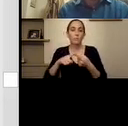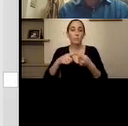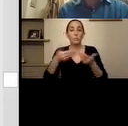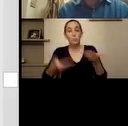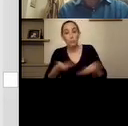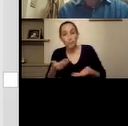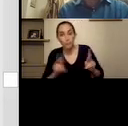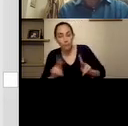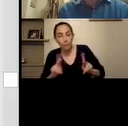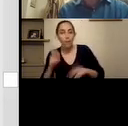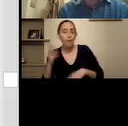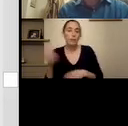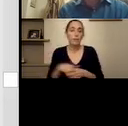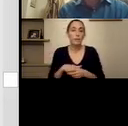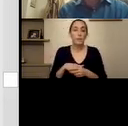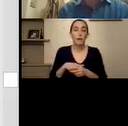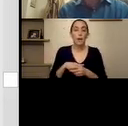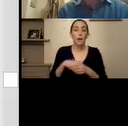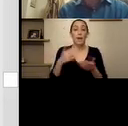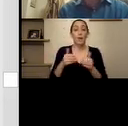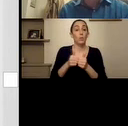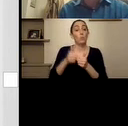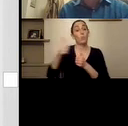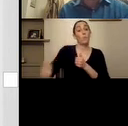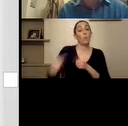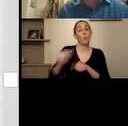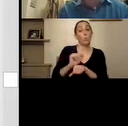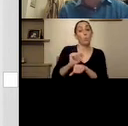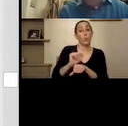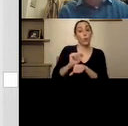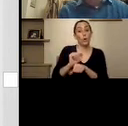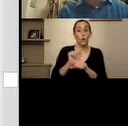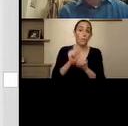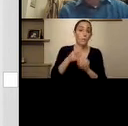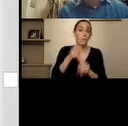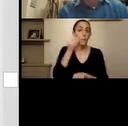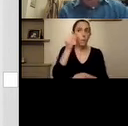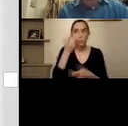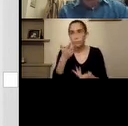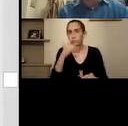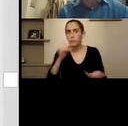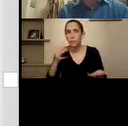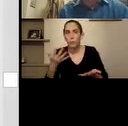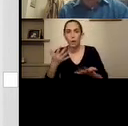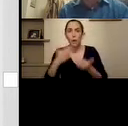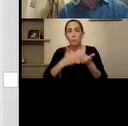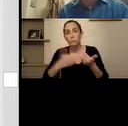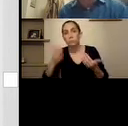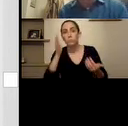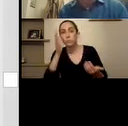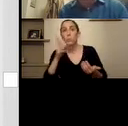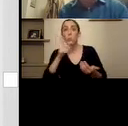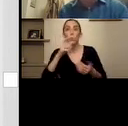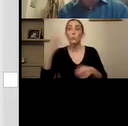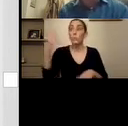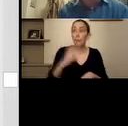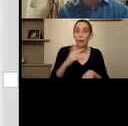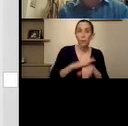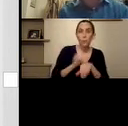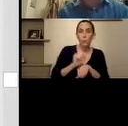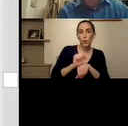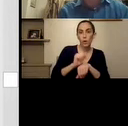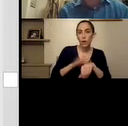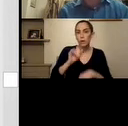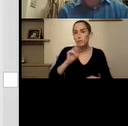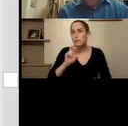What's going to happen with the remote workforce? Again, everyone on this call is working with departments now. What's it going to look like? Who's coming back? When are they coming back? What do we have to